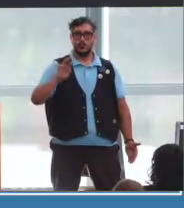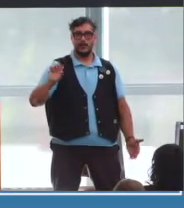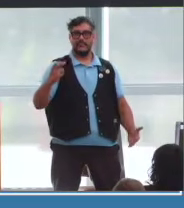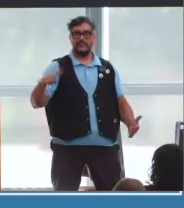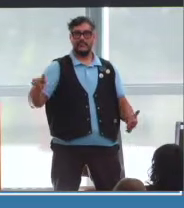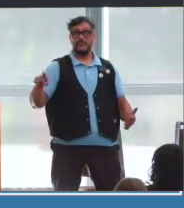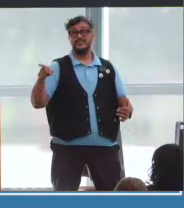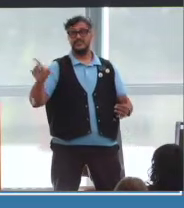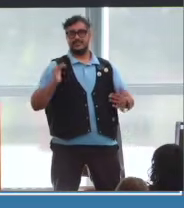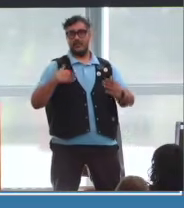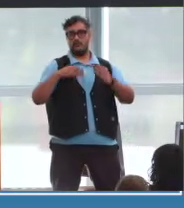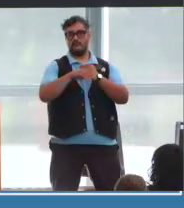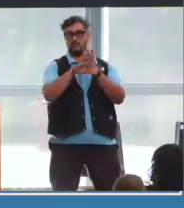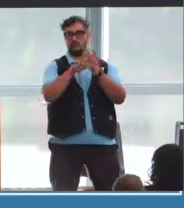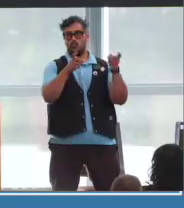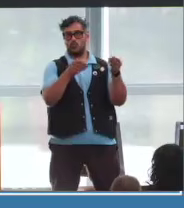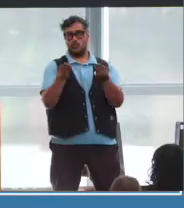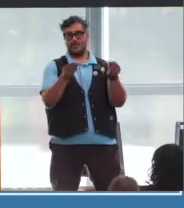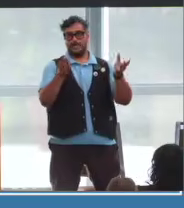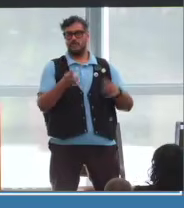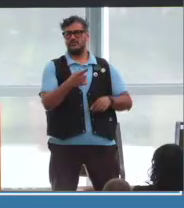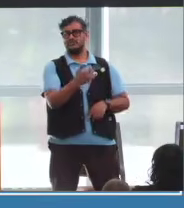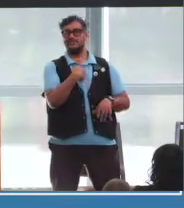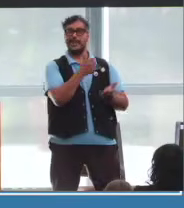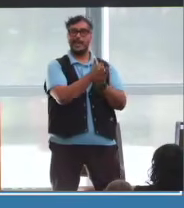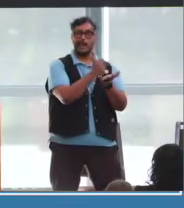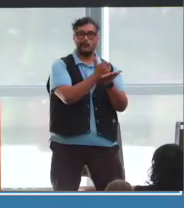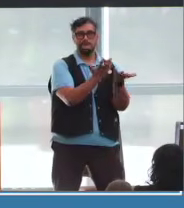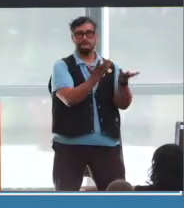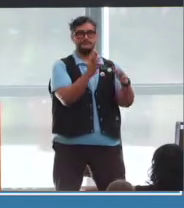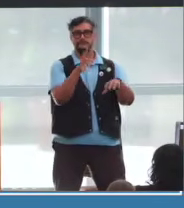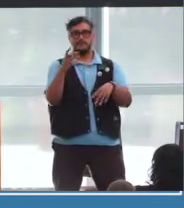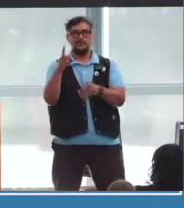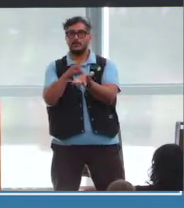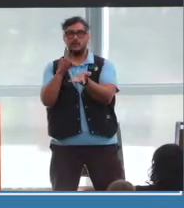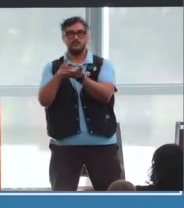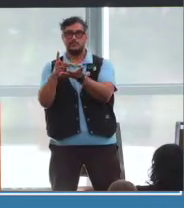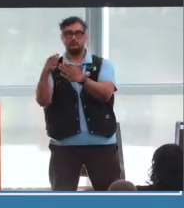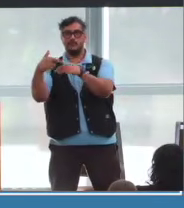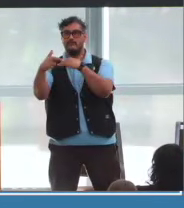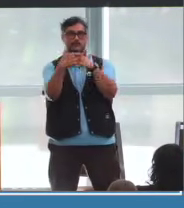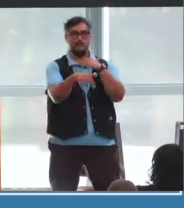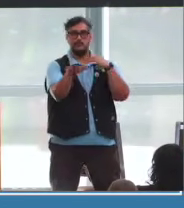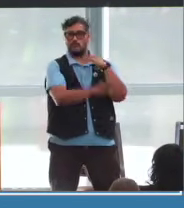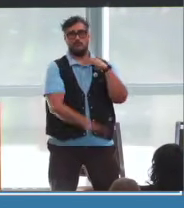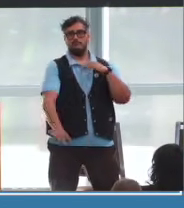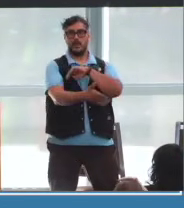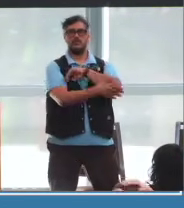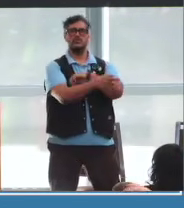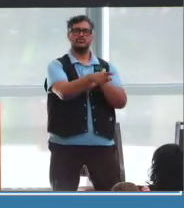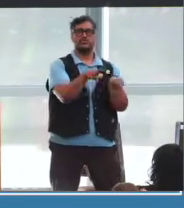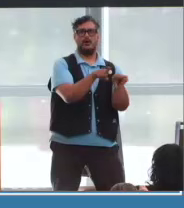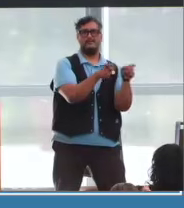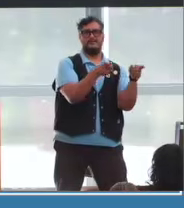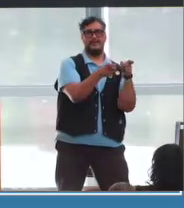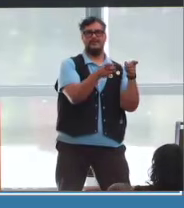care coordinator. Maggie helps with one-on-one help, doctor referrals, all over the country. She also manages